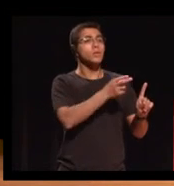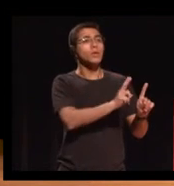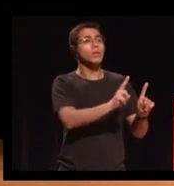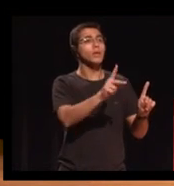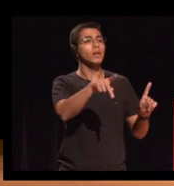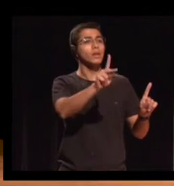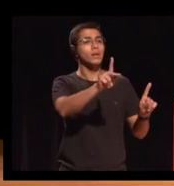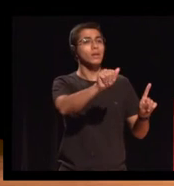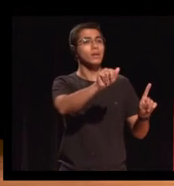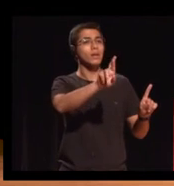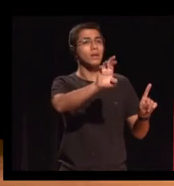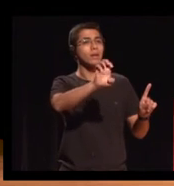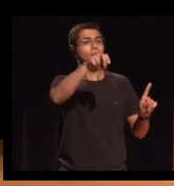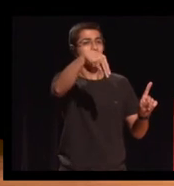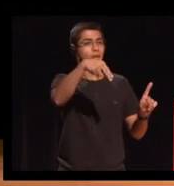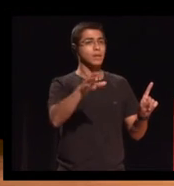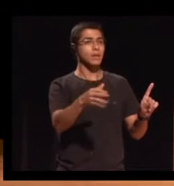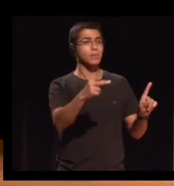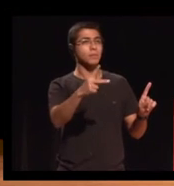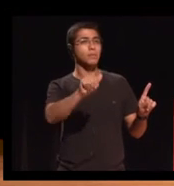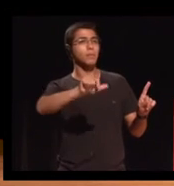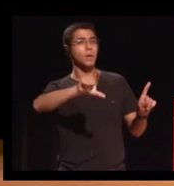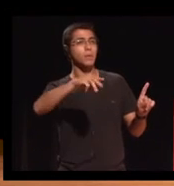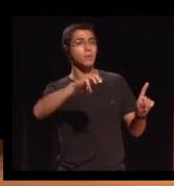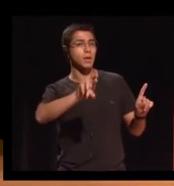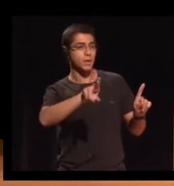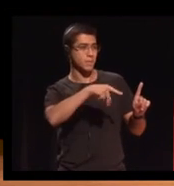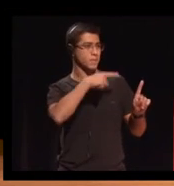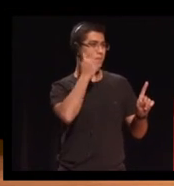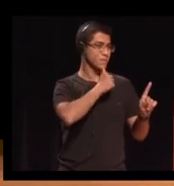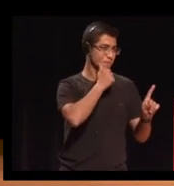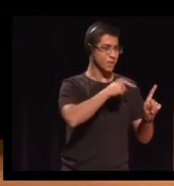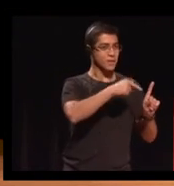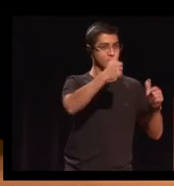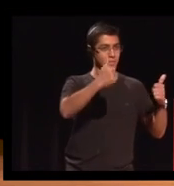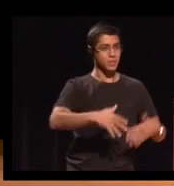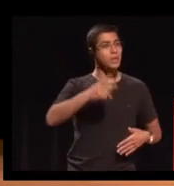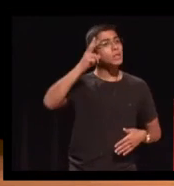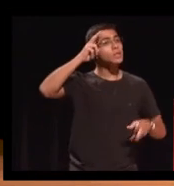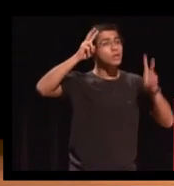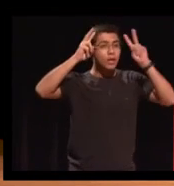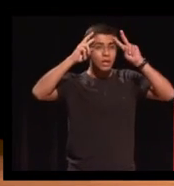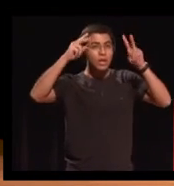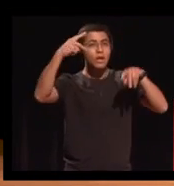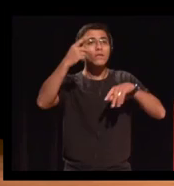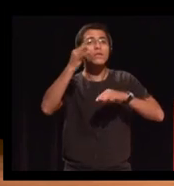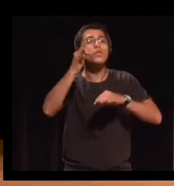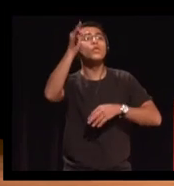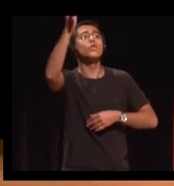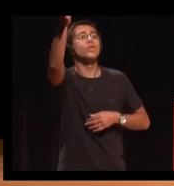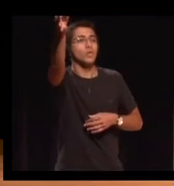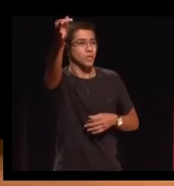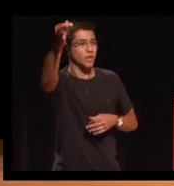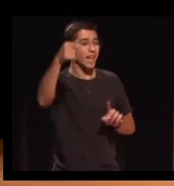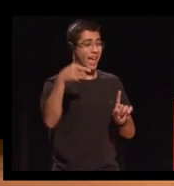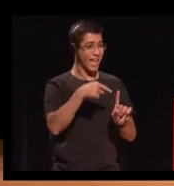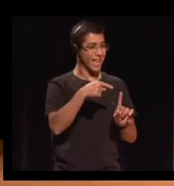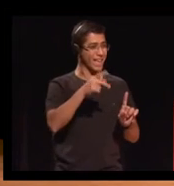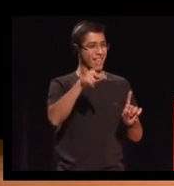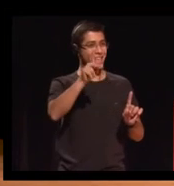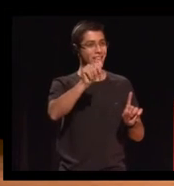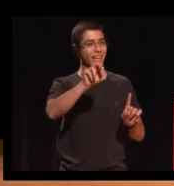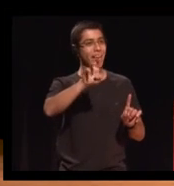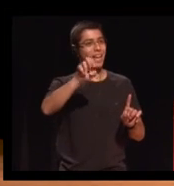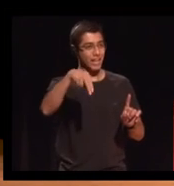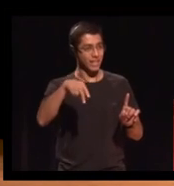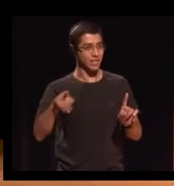future. And when she came to ThoughtWorks, she wanted to build a movie that watches you back.